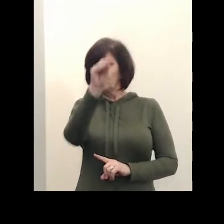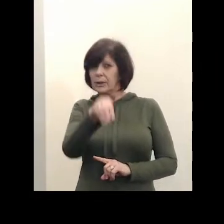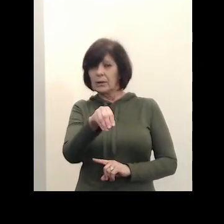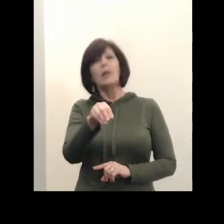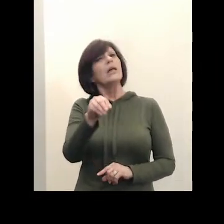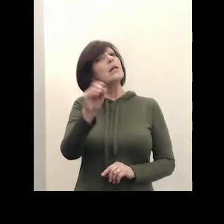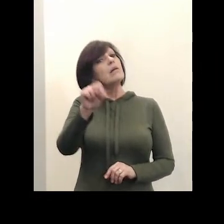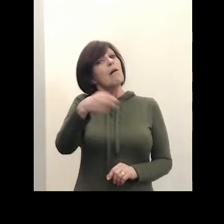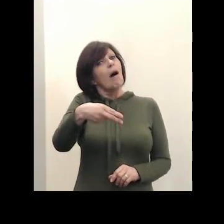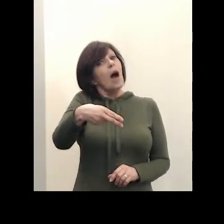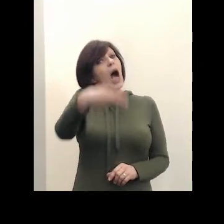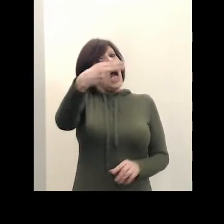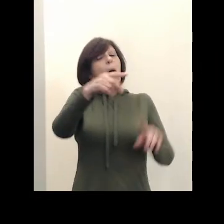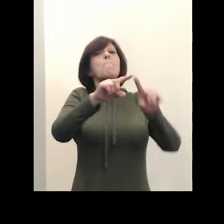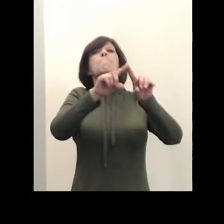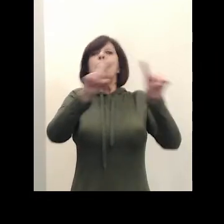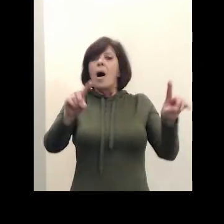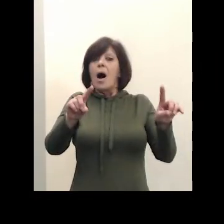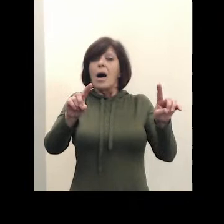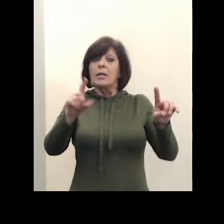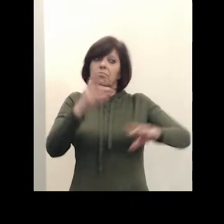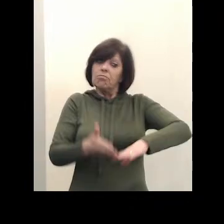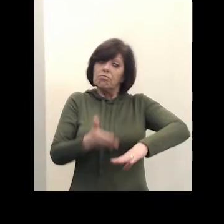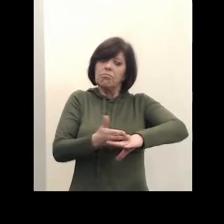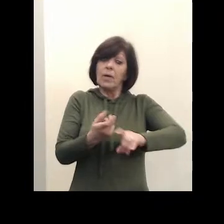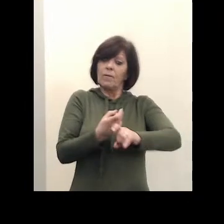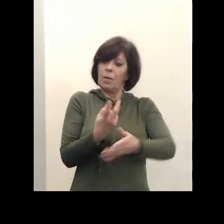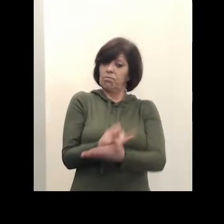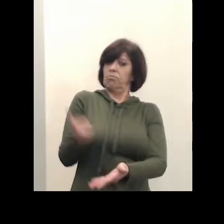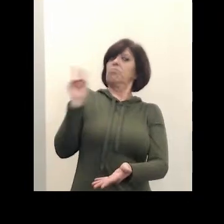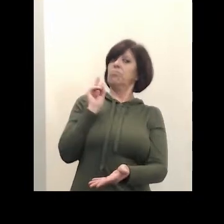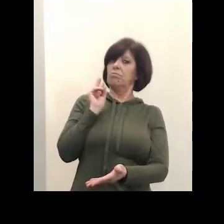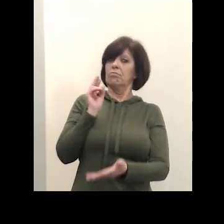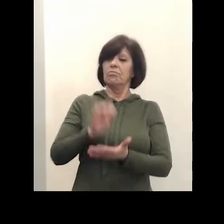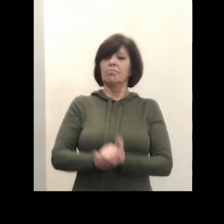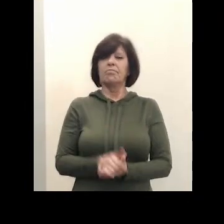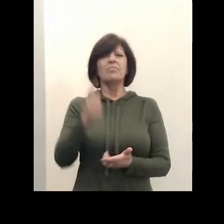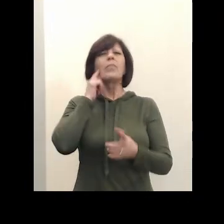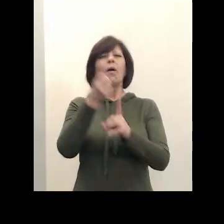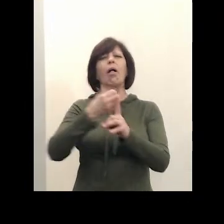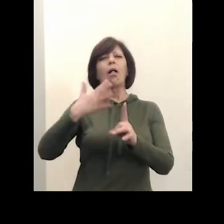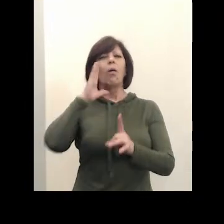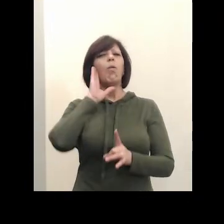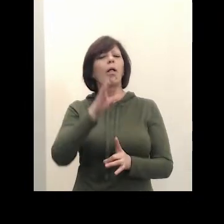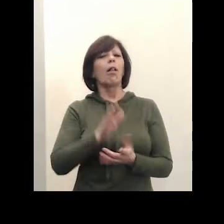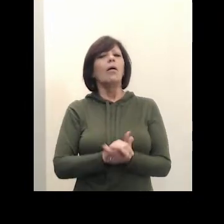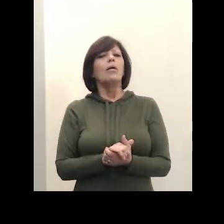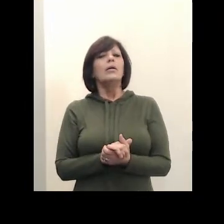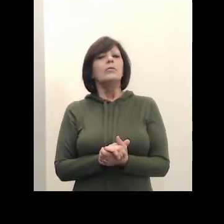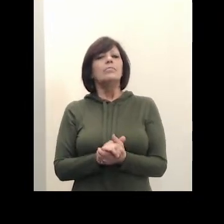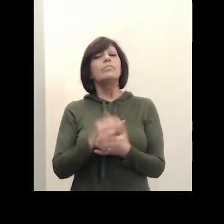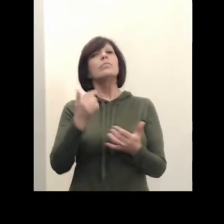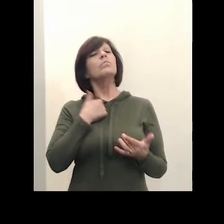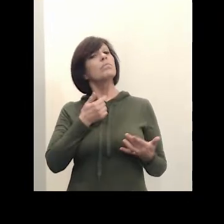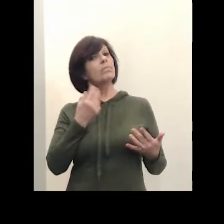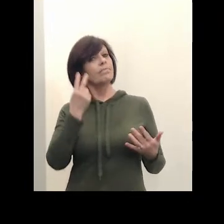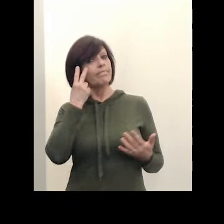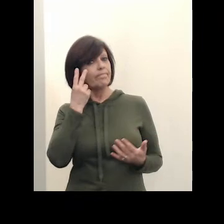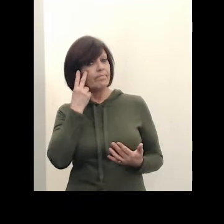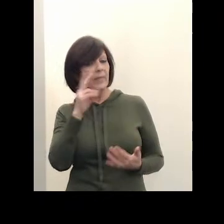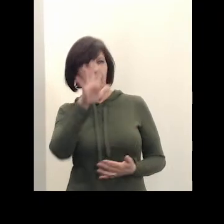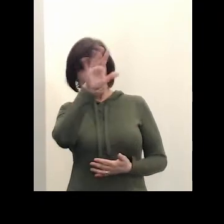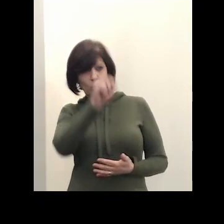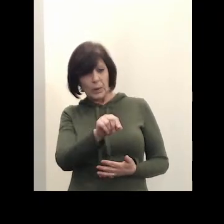but it's actually better than the week before. I'm going to go into that in a great deal. What we've been able to determine is that 5.6% of Erie